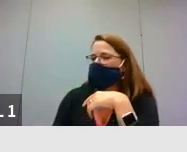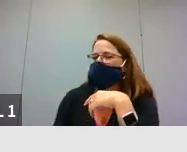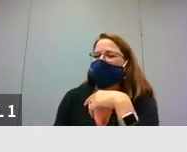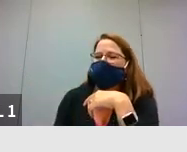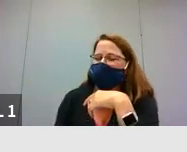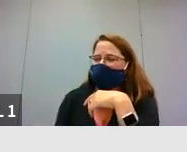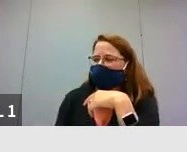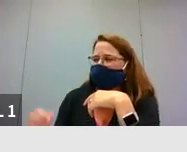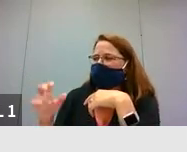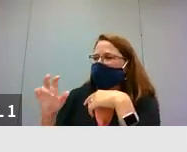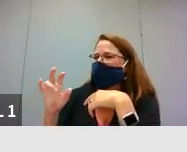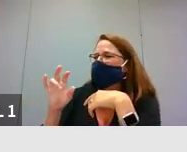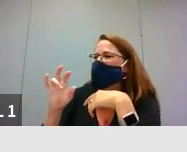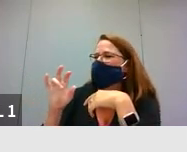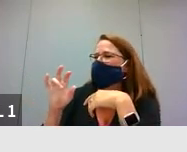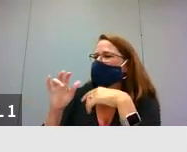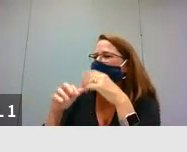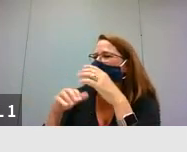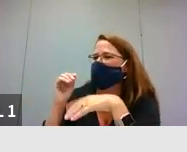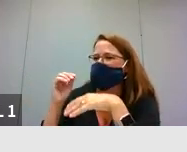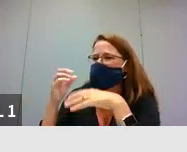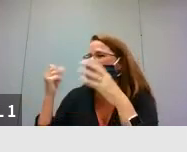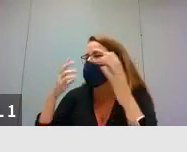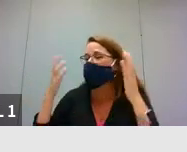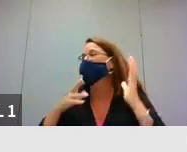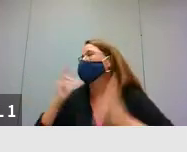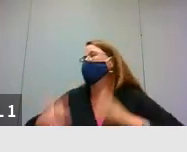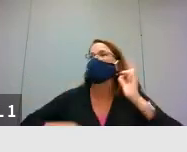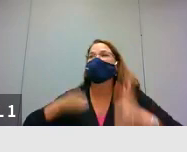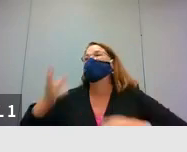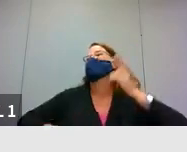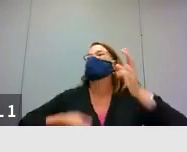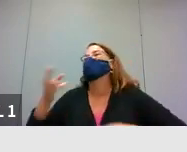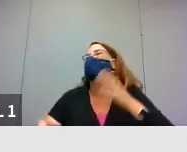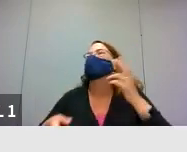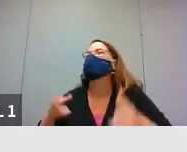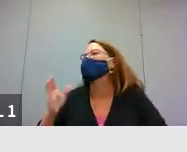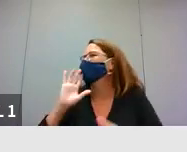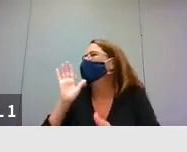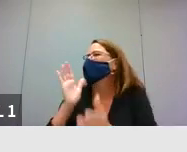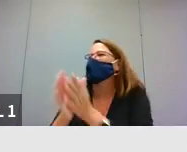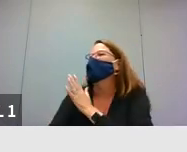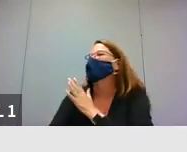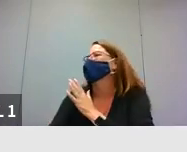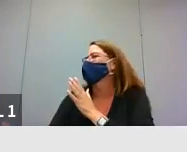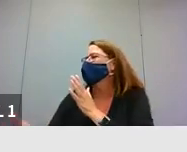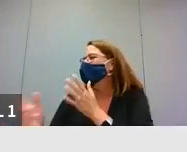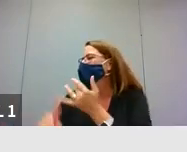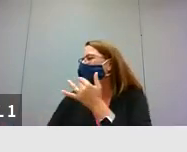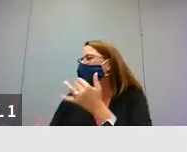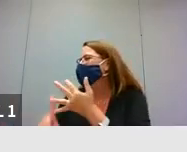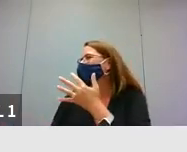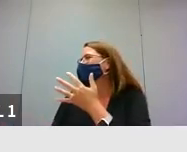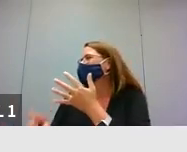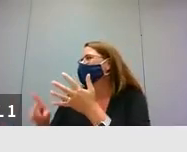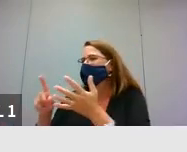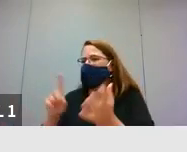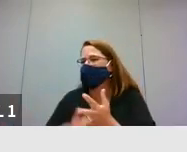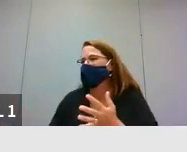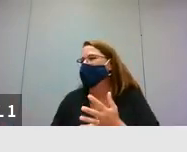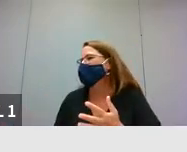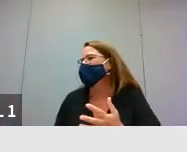So we will need AFL. I'm like, yeah, I see Joe was on the road, did What is makeup, office